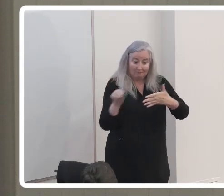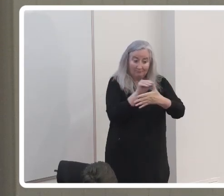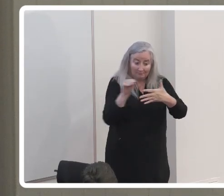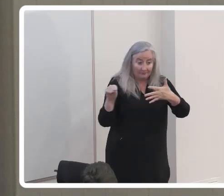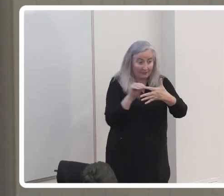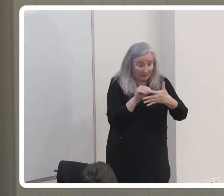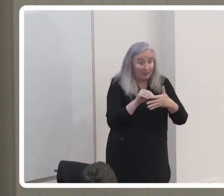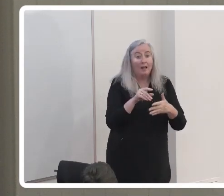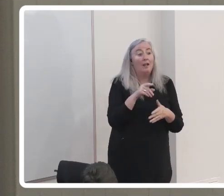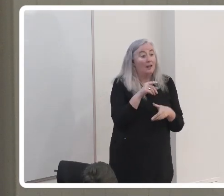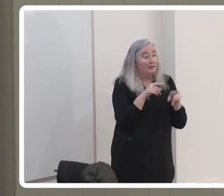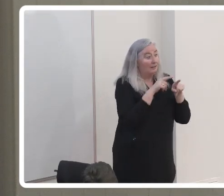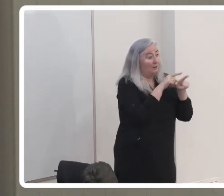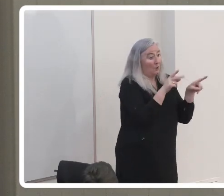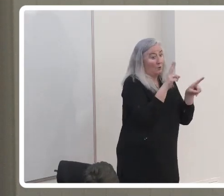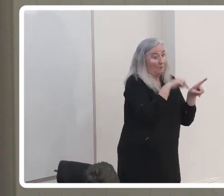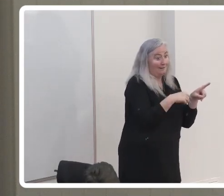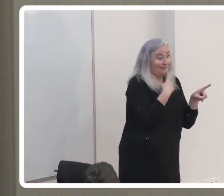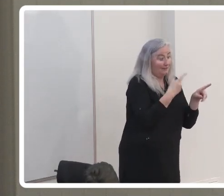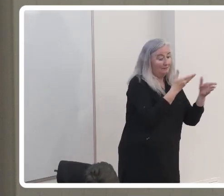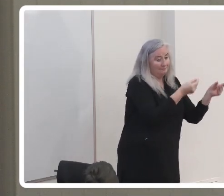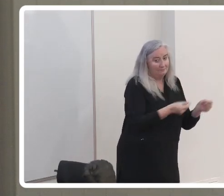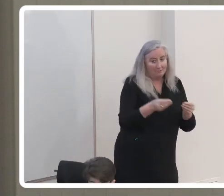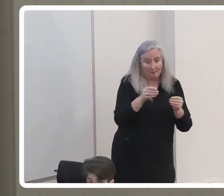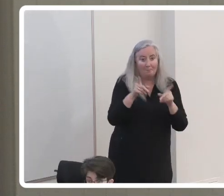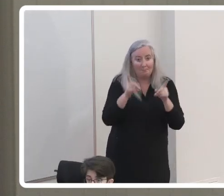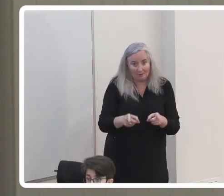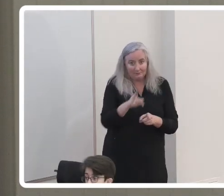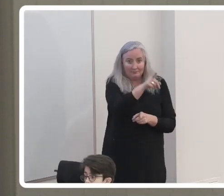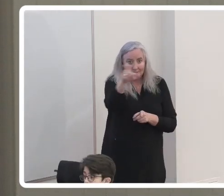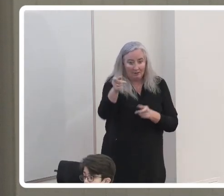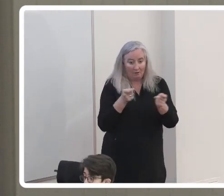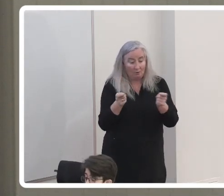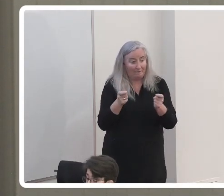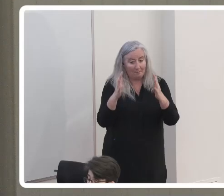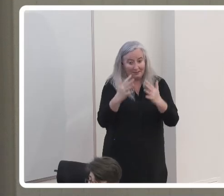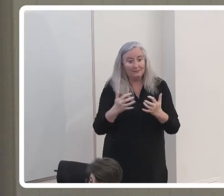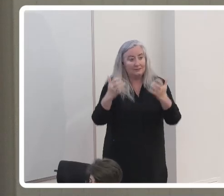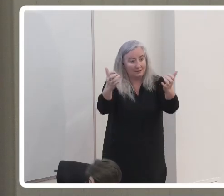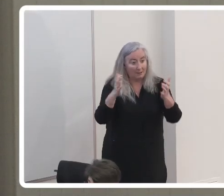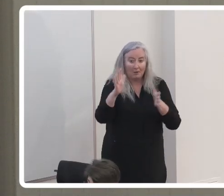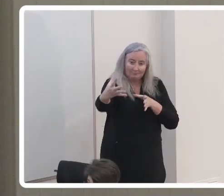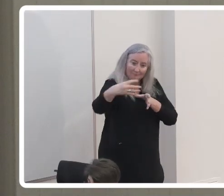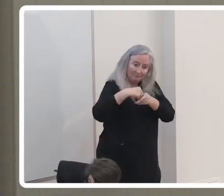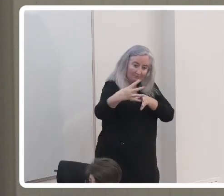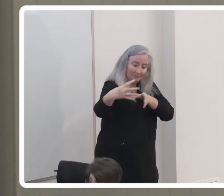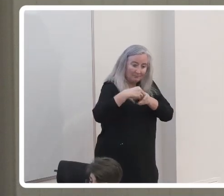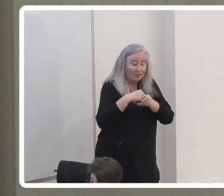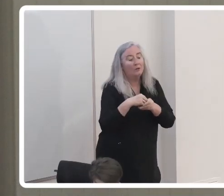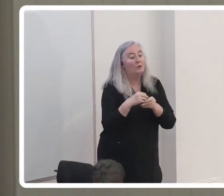the Polish state to actively and meaningfully involve organizations representing women with disabilities in consultations, and